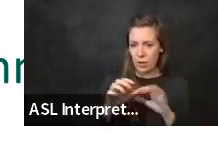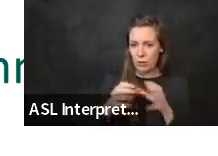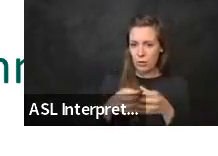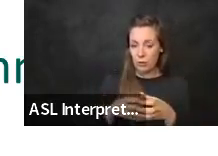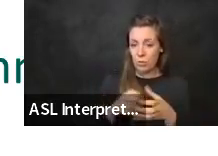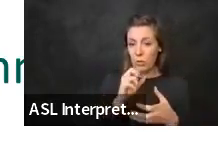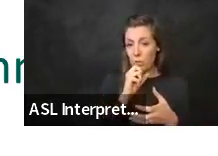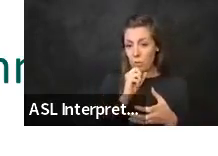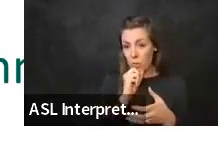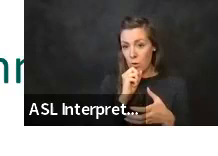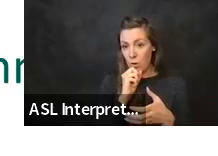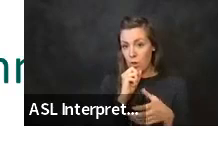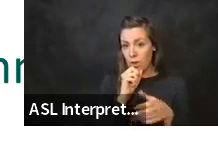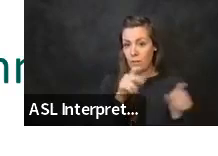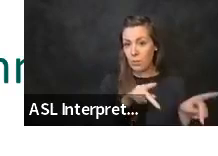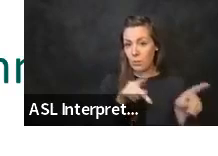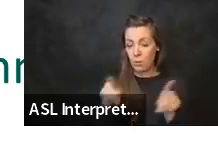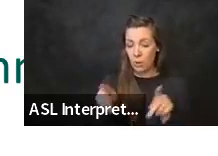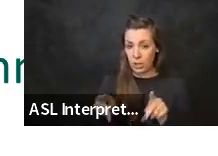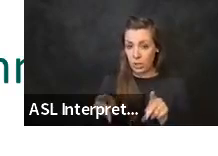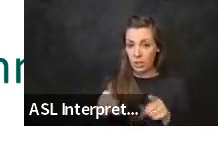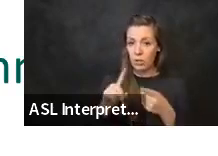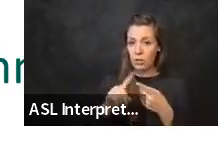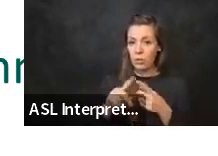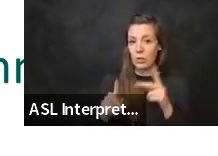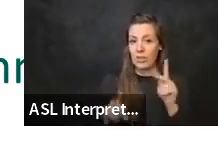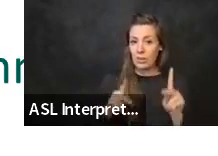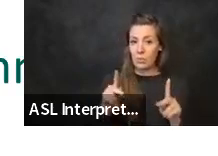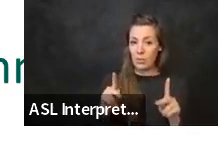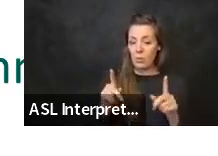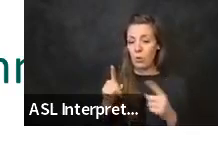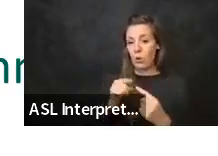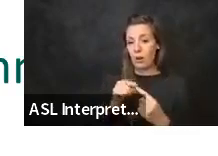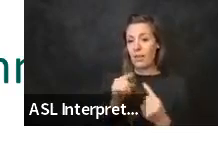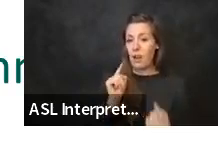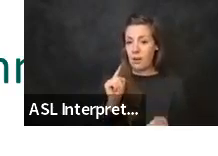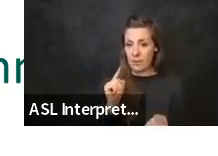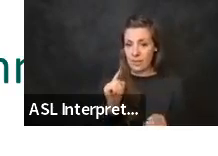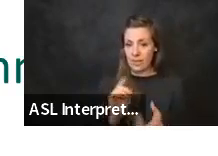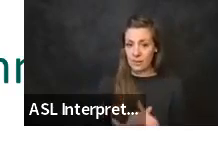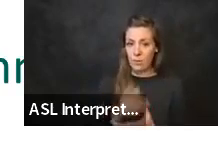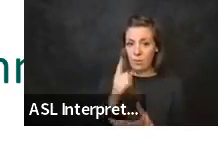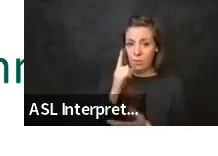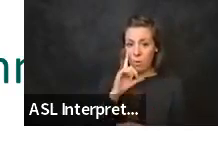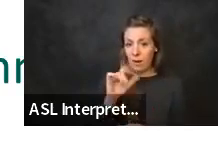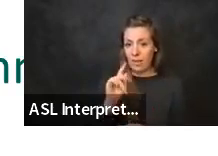as compared to the proportion of the population, and the opposite when we look at Latinx.